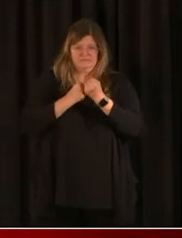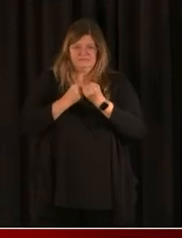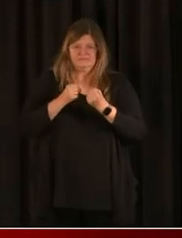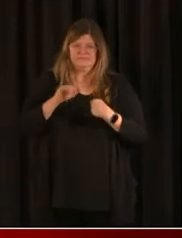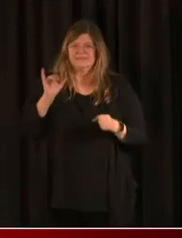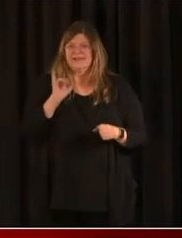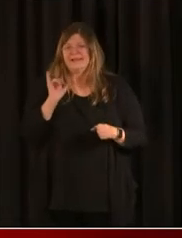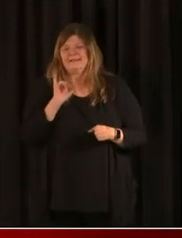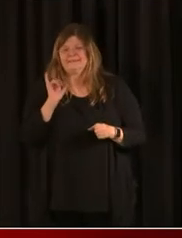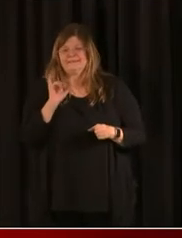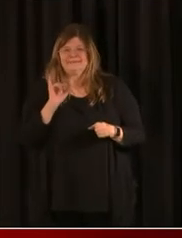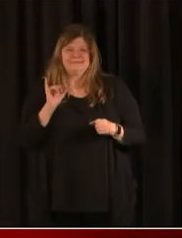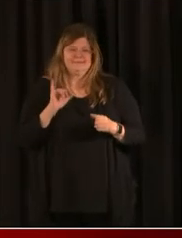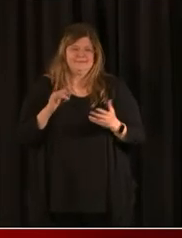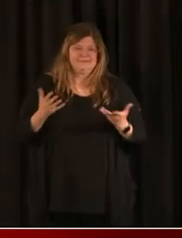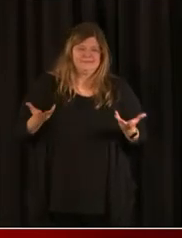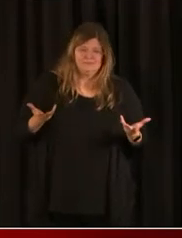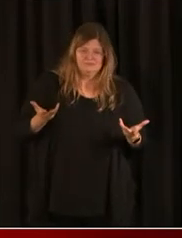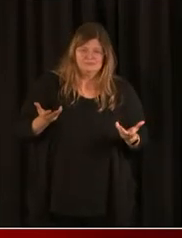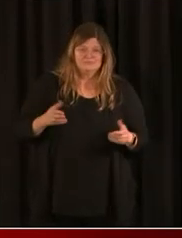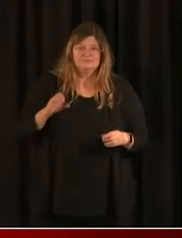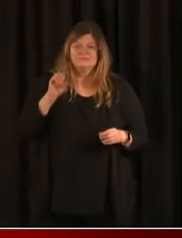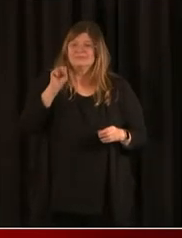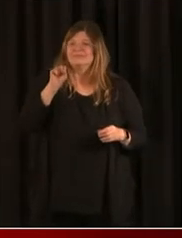often called in our secondary model a seed